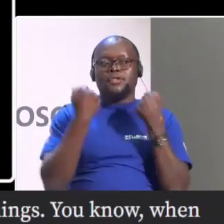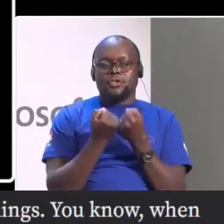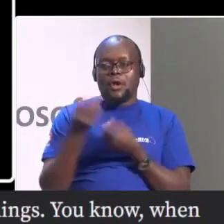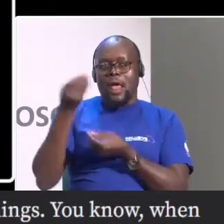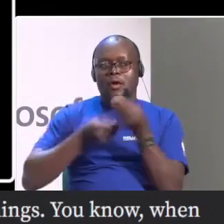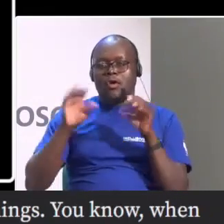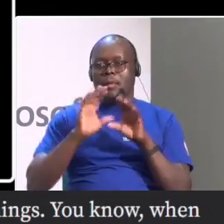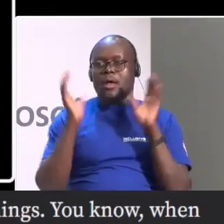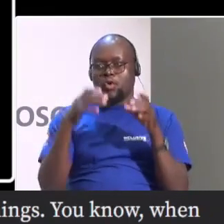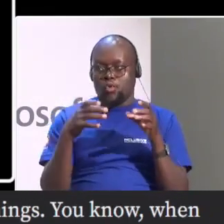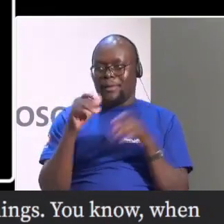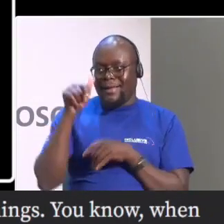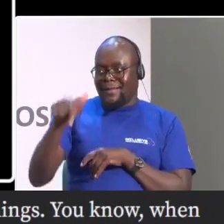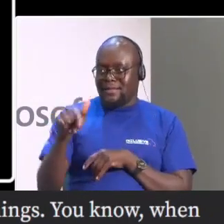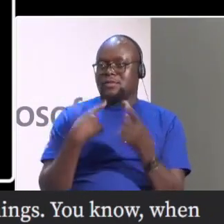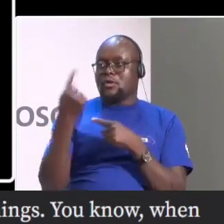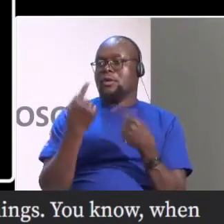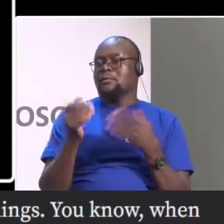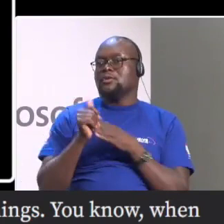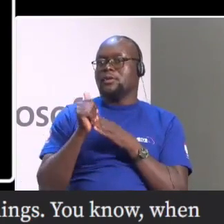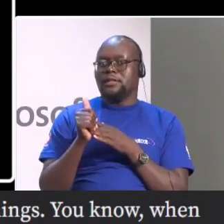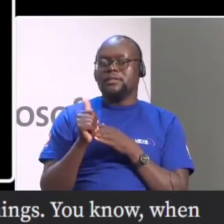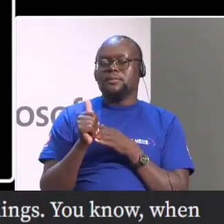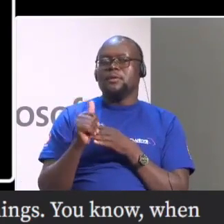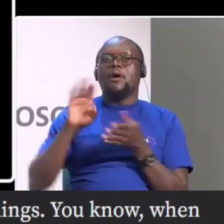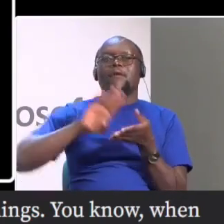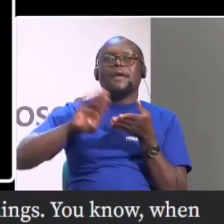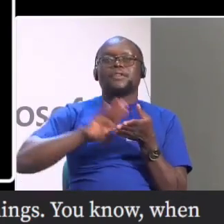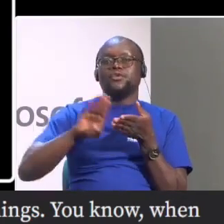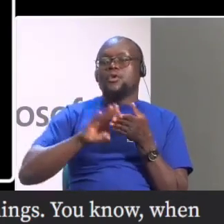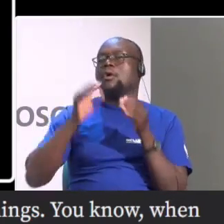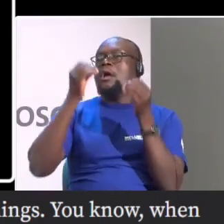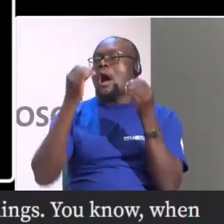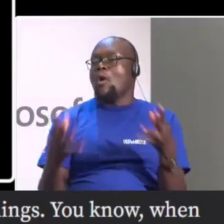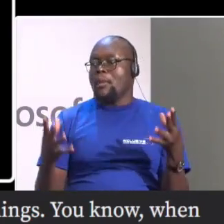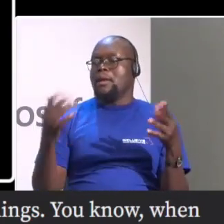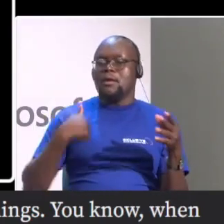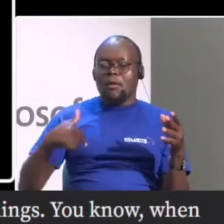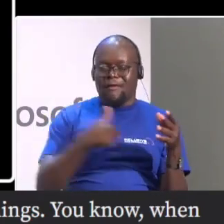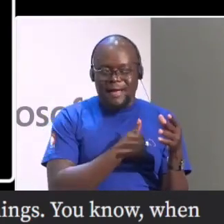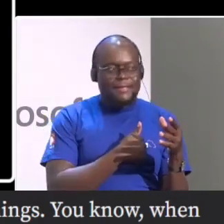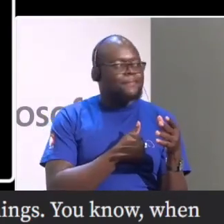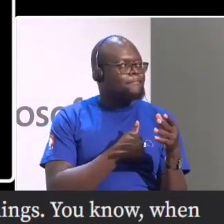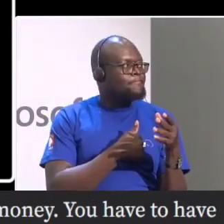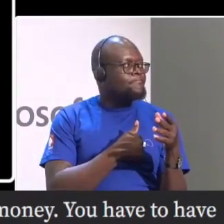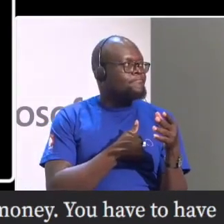group. And this is talking to the leadership of exclusion. So how many of us